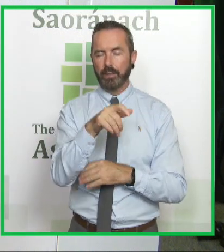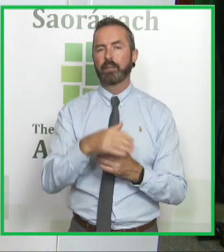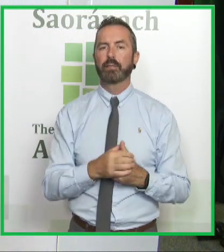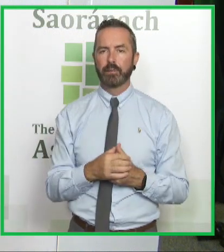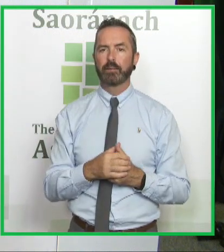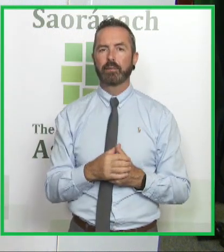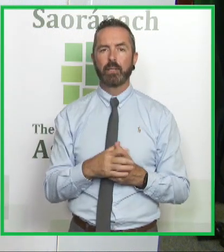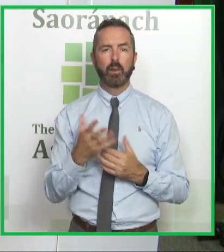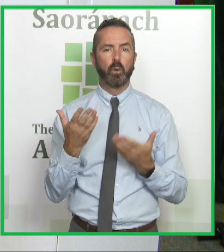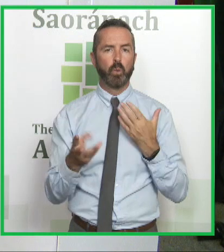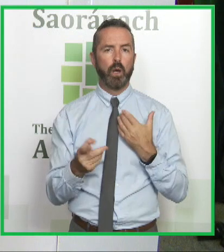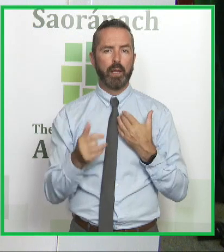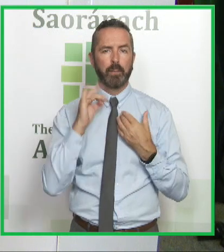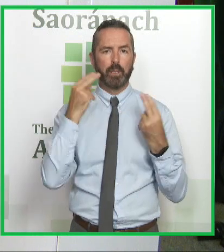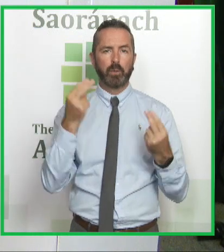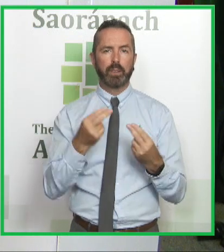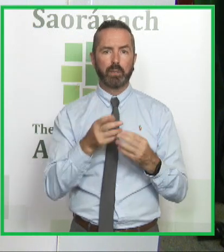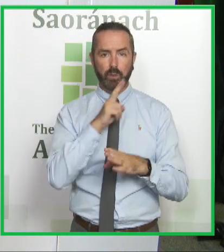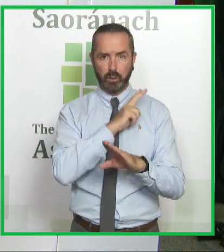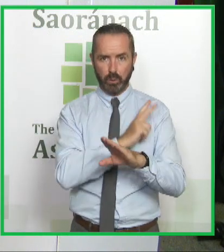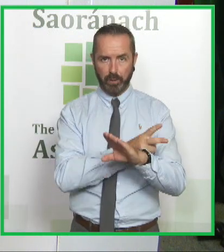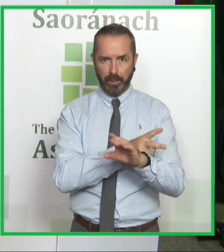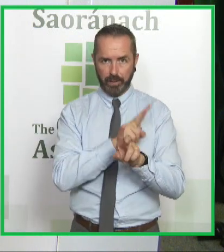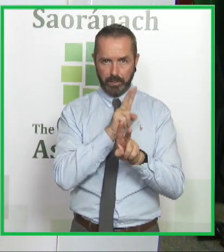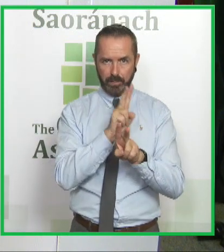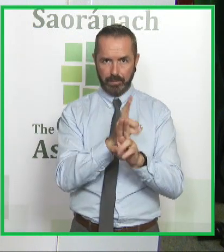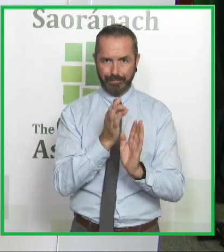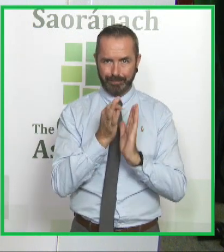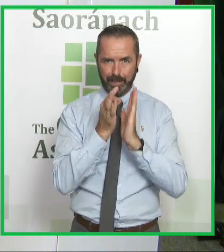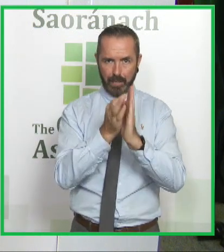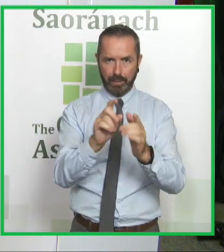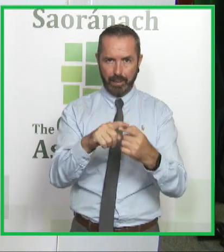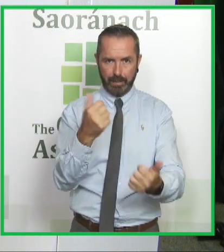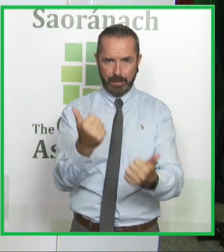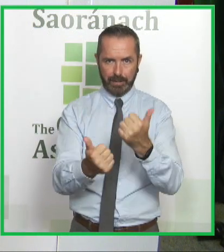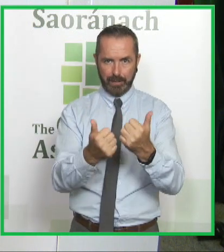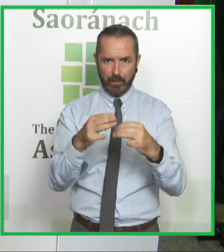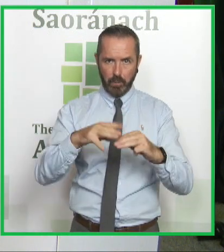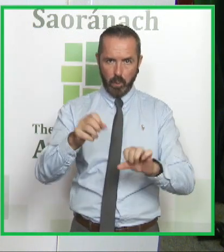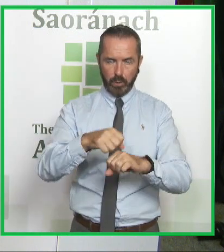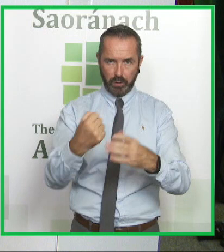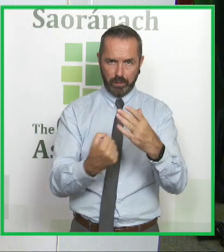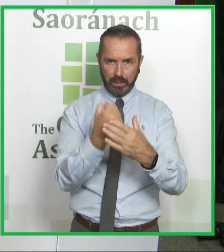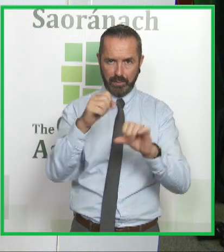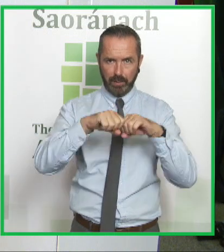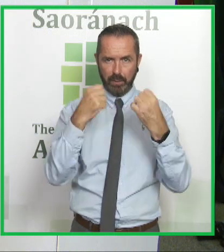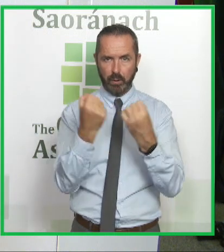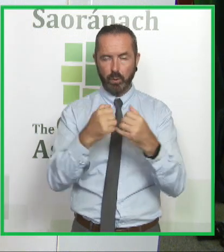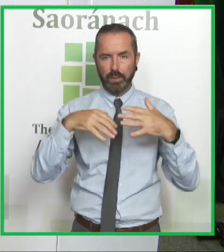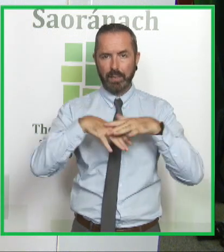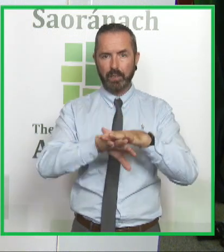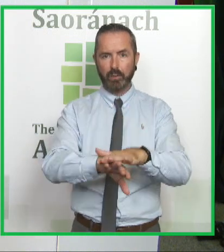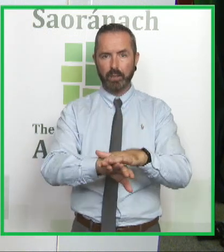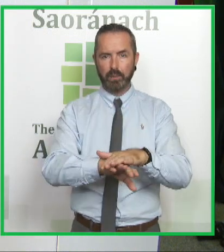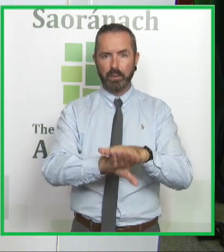in order to supervise, guide and assist them to promote their successful social integration and using control